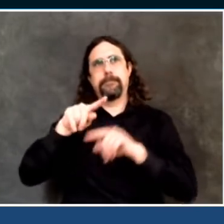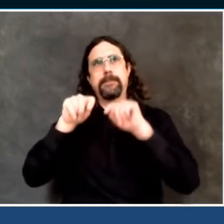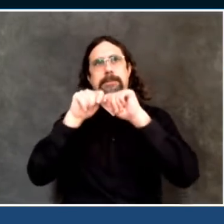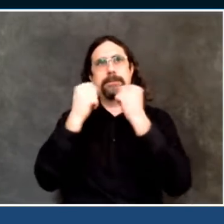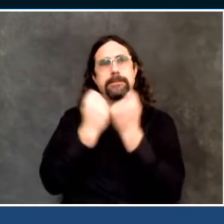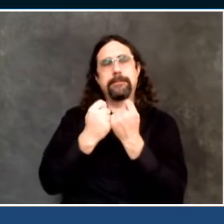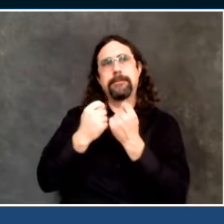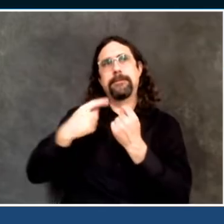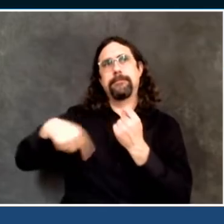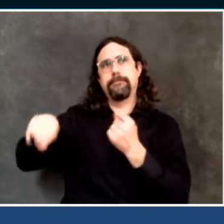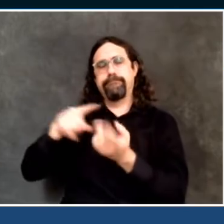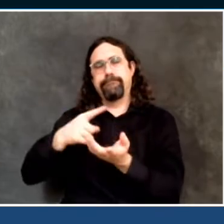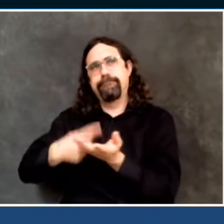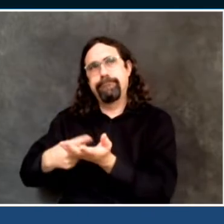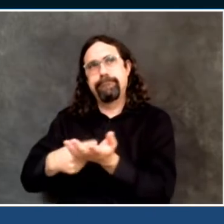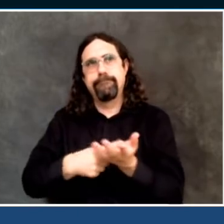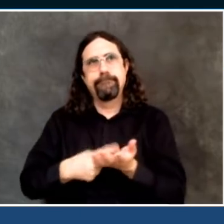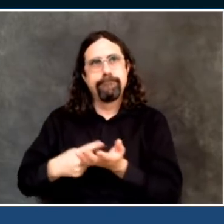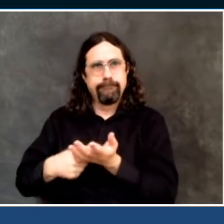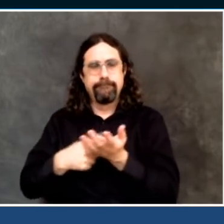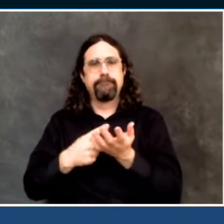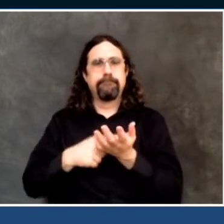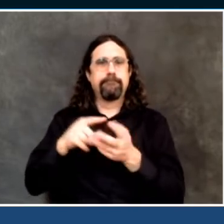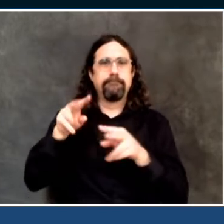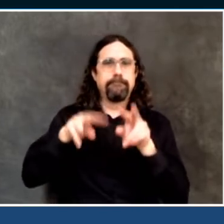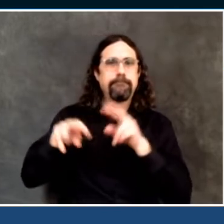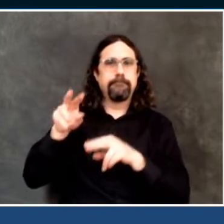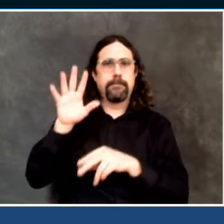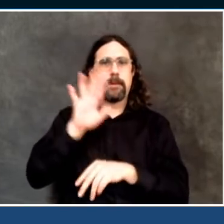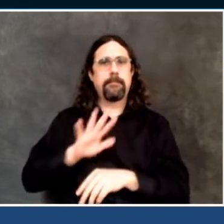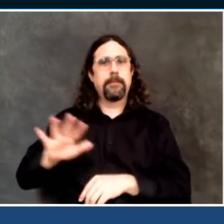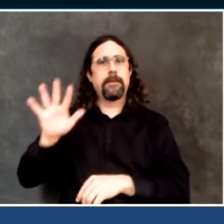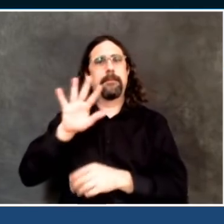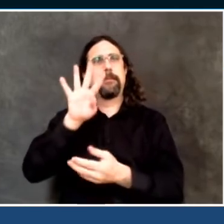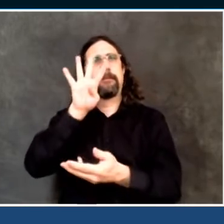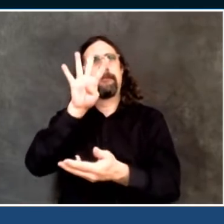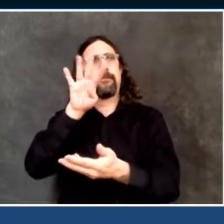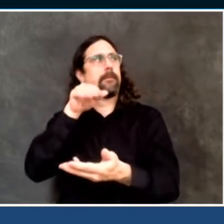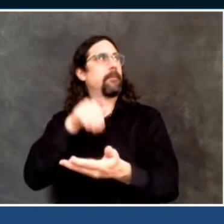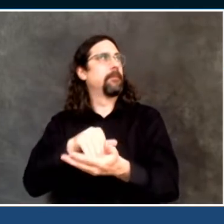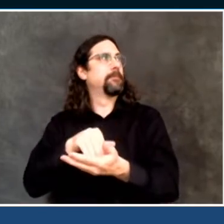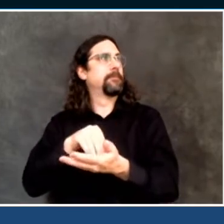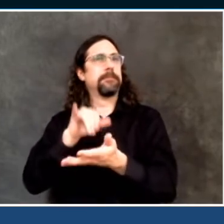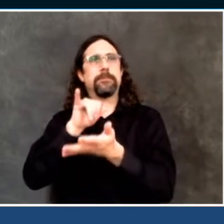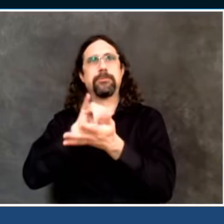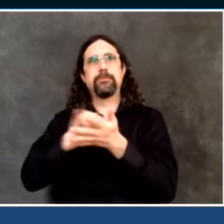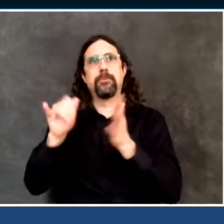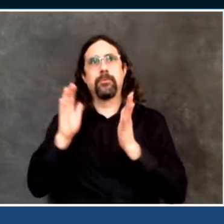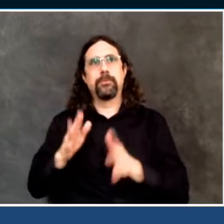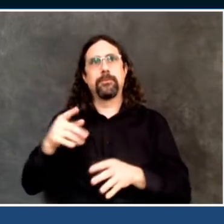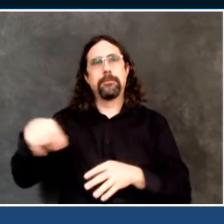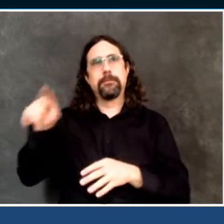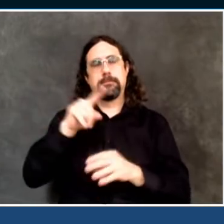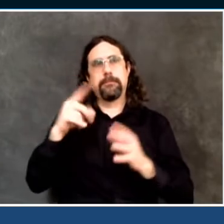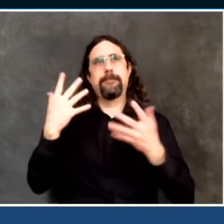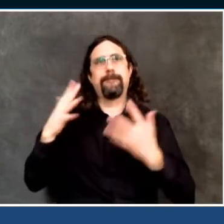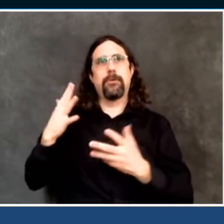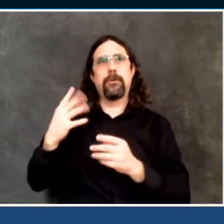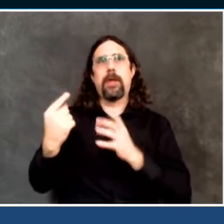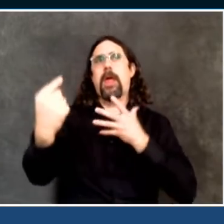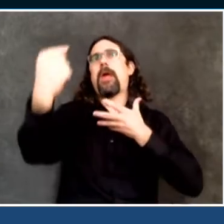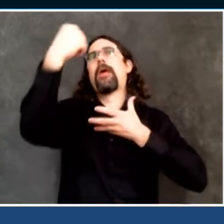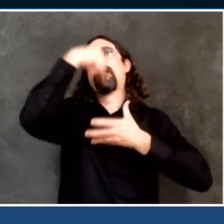alive. And as recently as Sunday, we expected the number of new ventilators we were going to need each